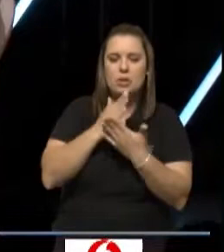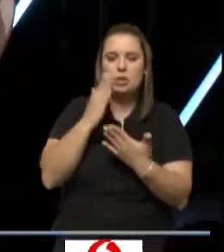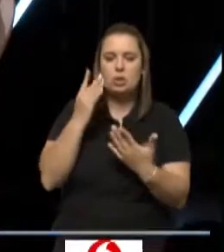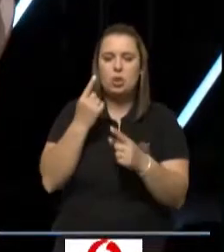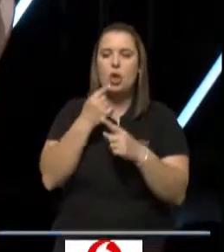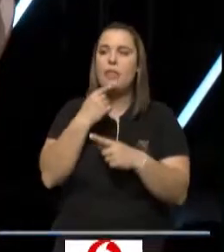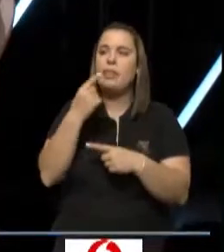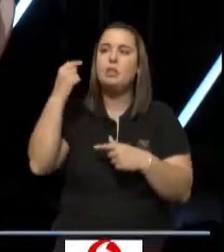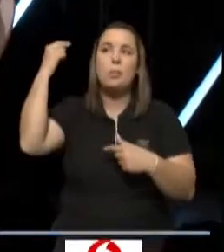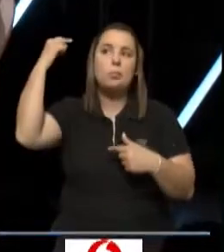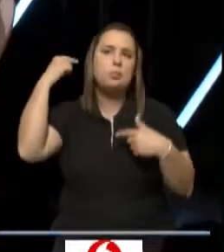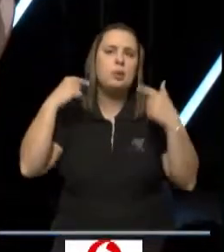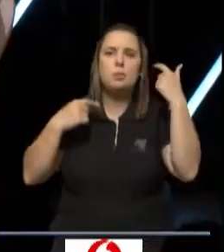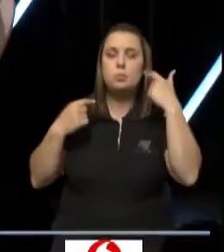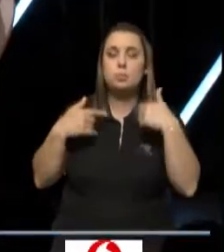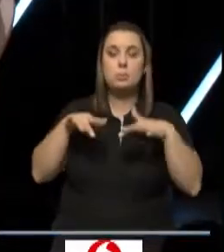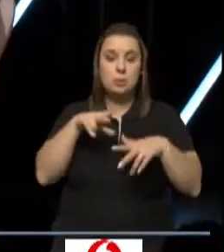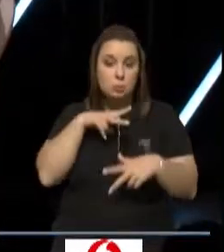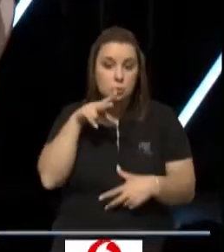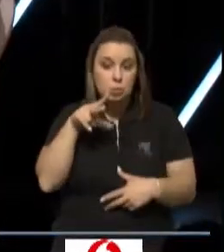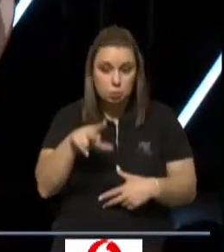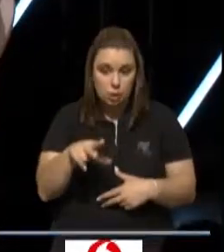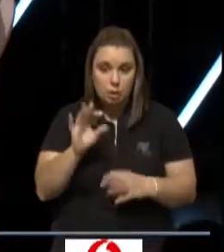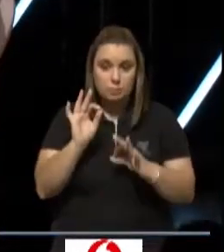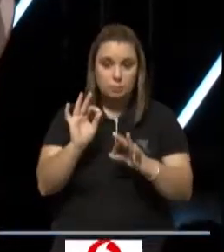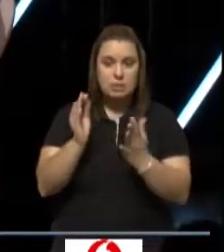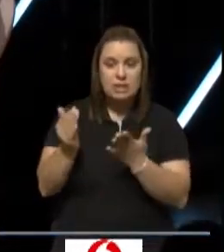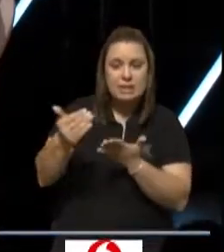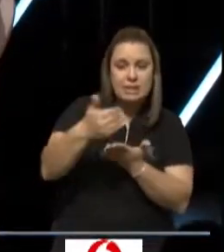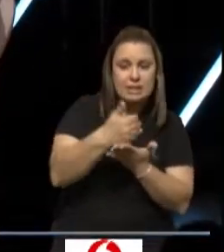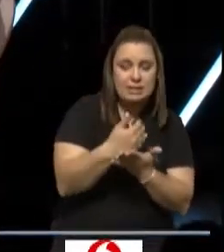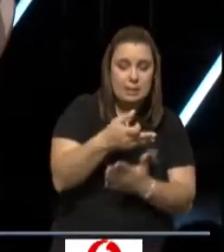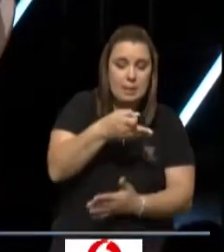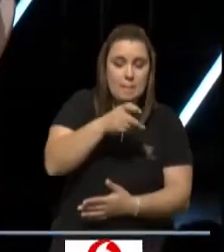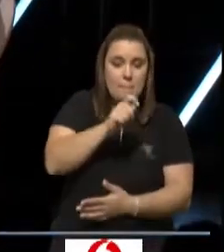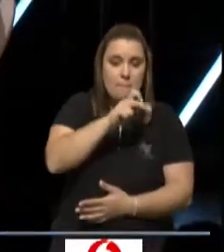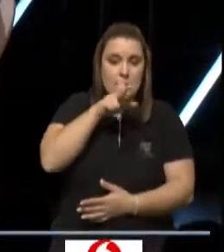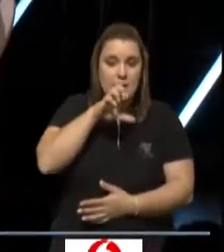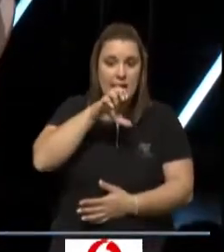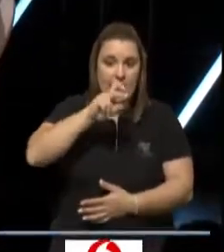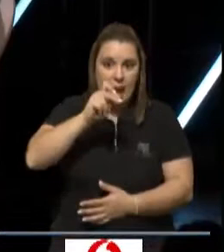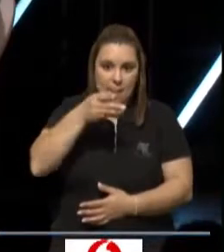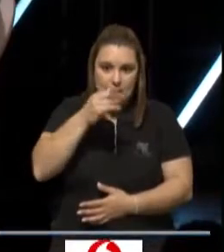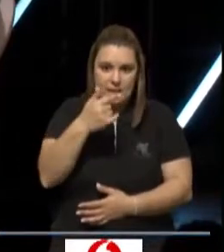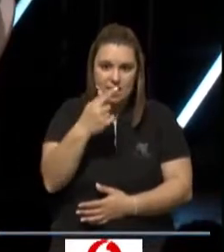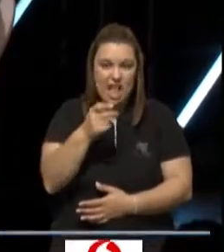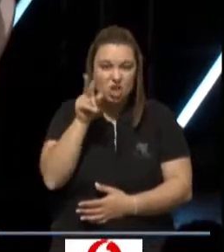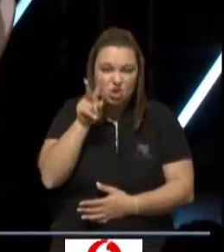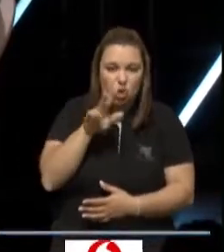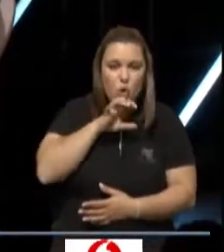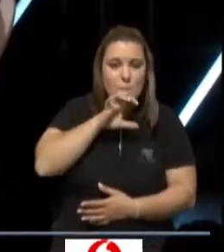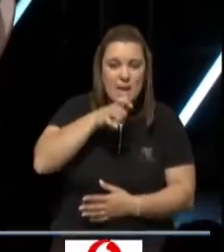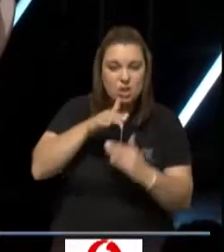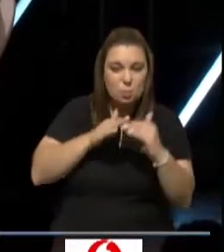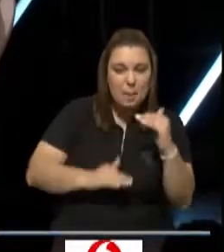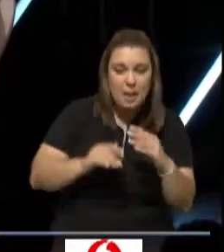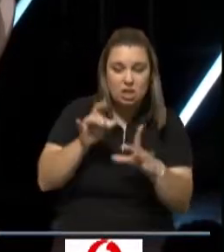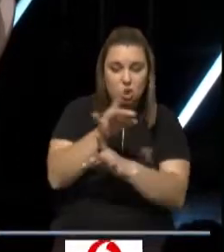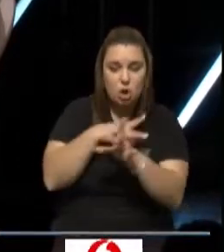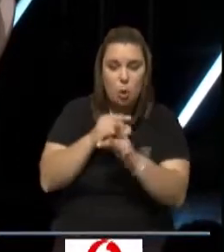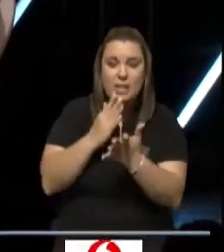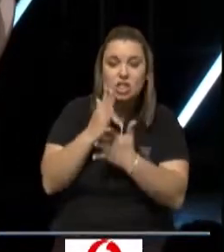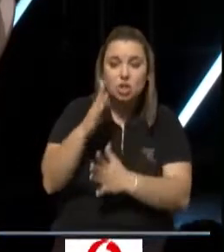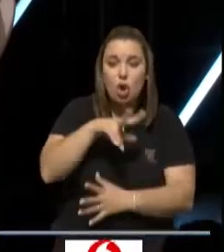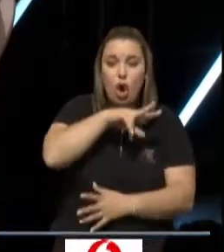information nowadays is based on what is once said. So, per capita revenue of telecommunications